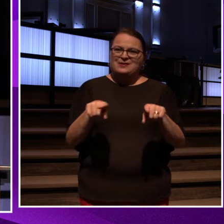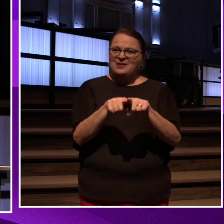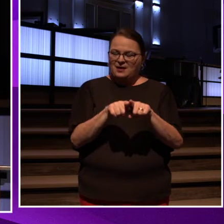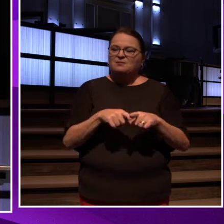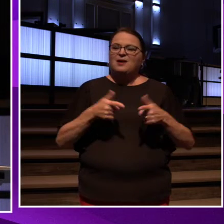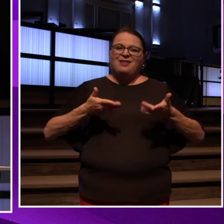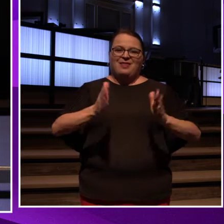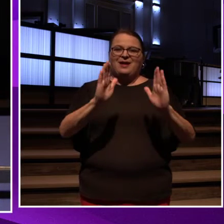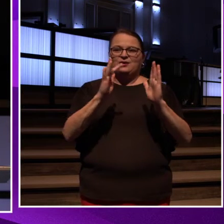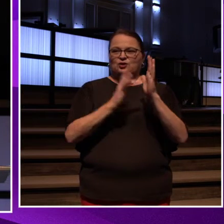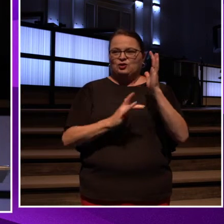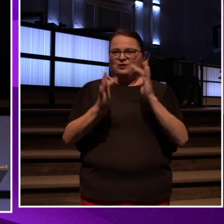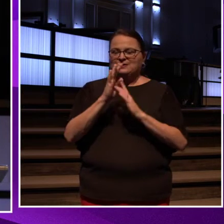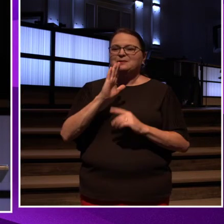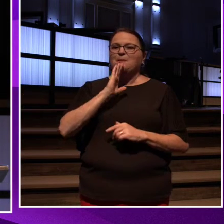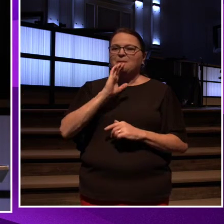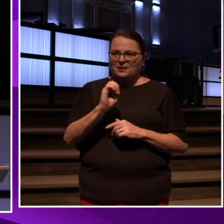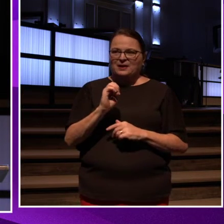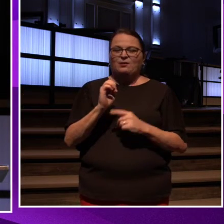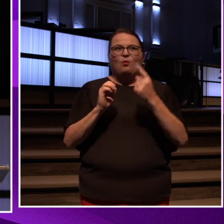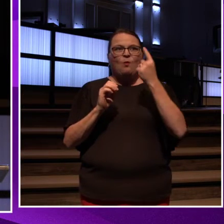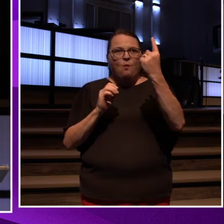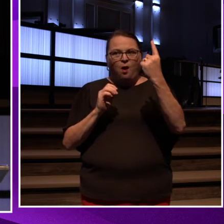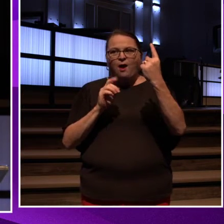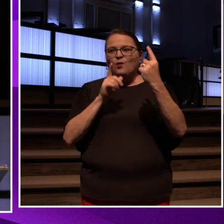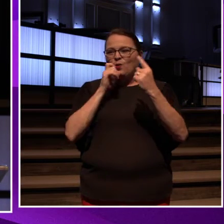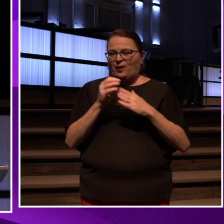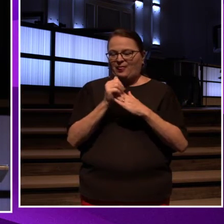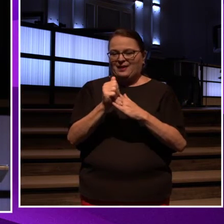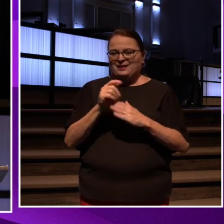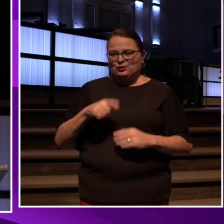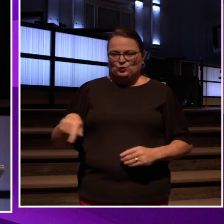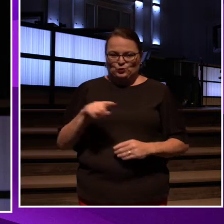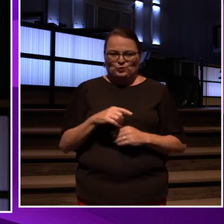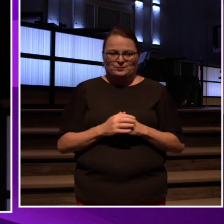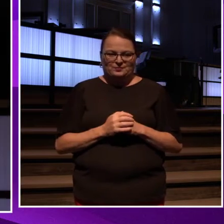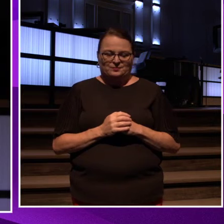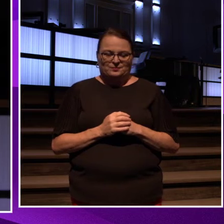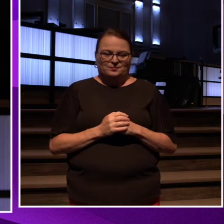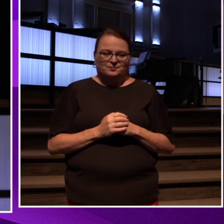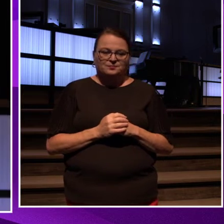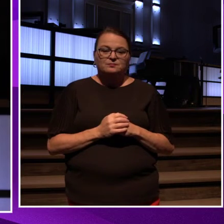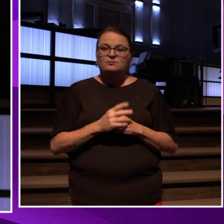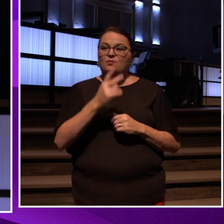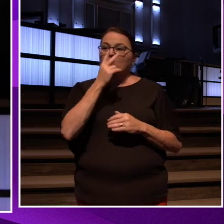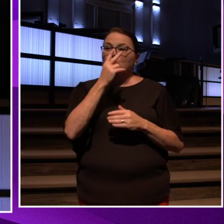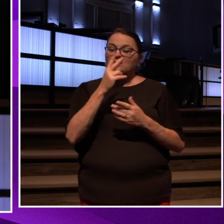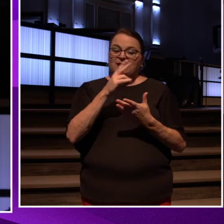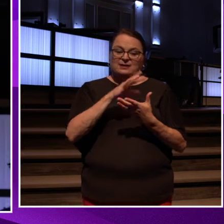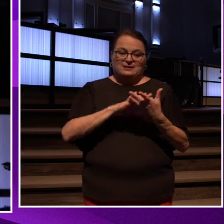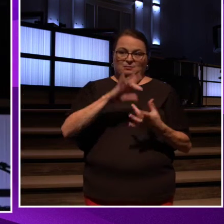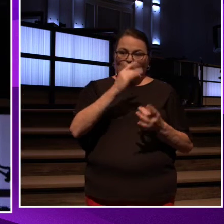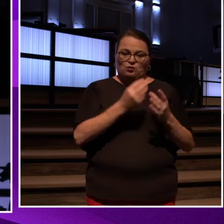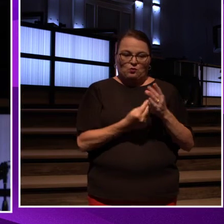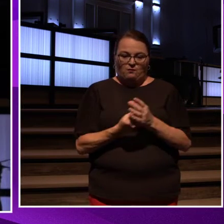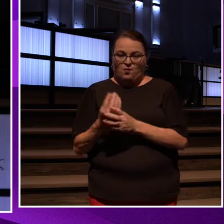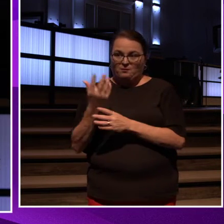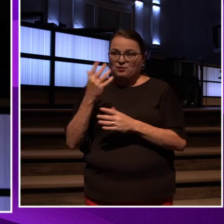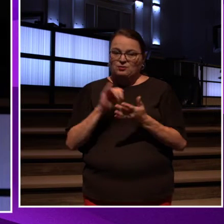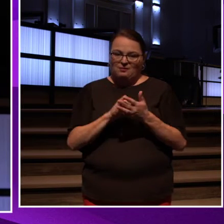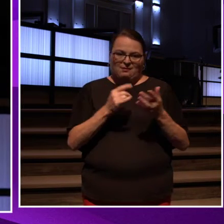Jesus be the one who leads you. So we see the spiritual formation that